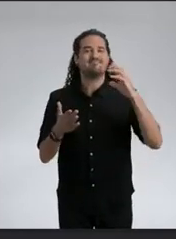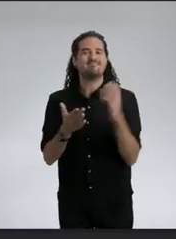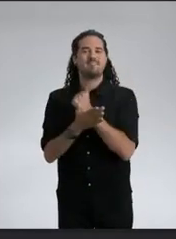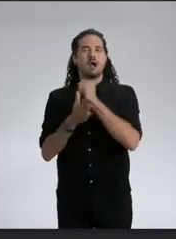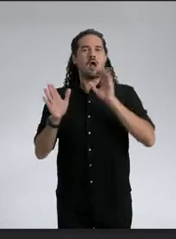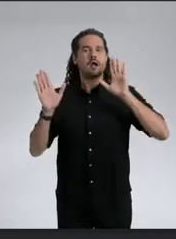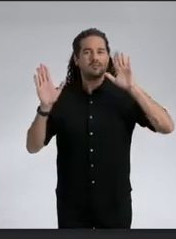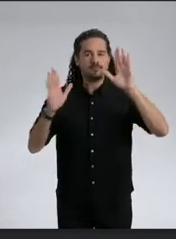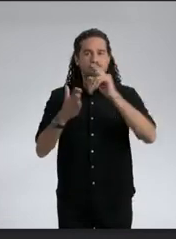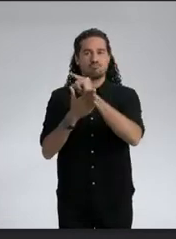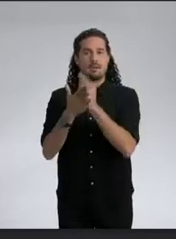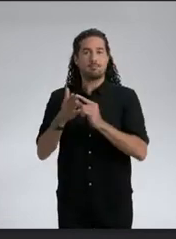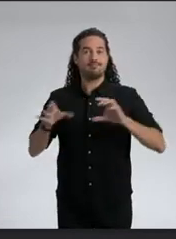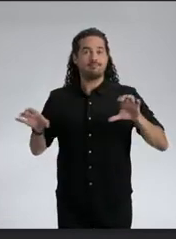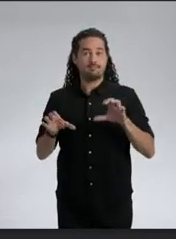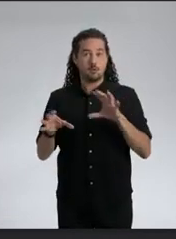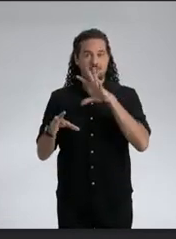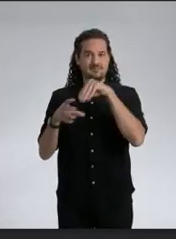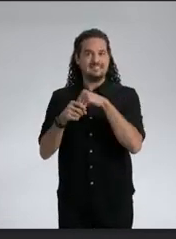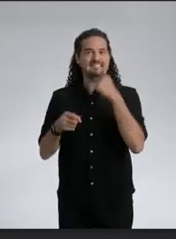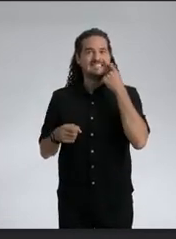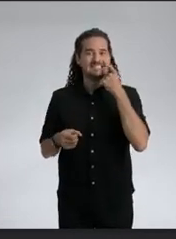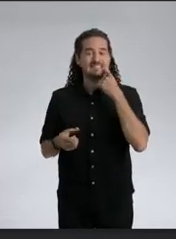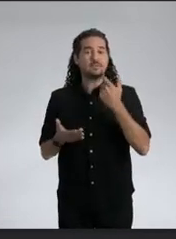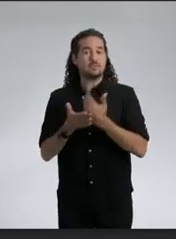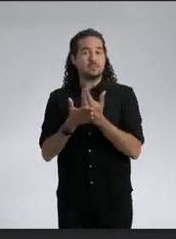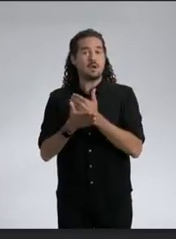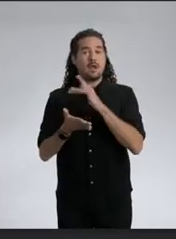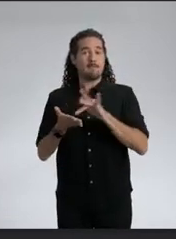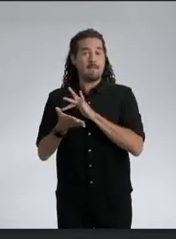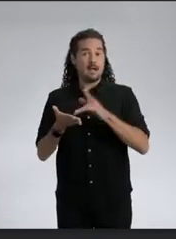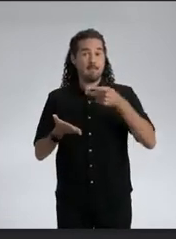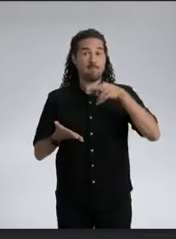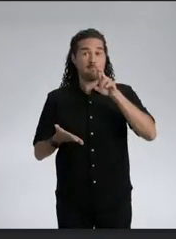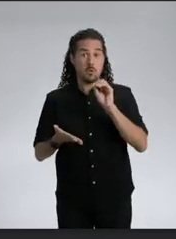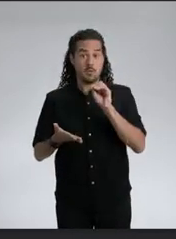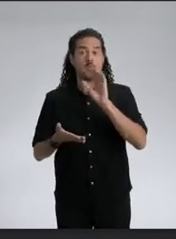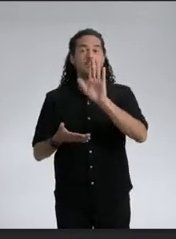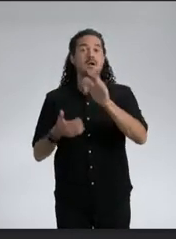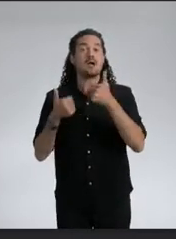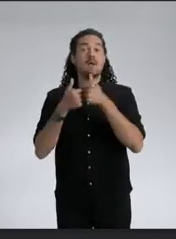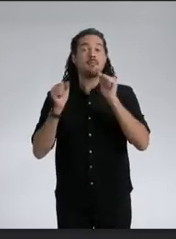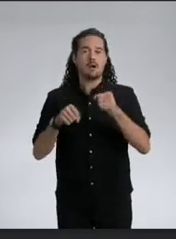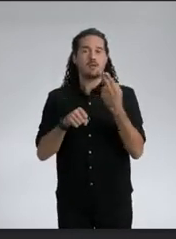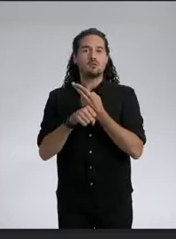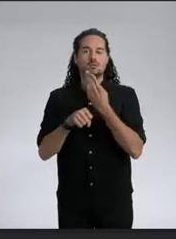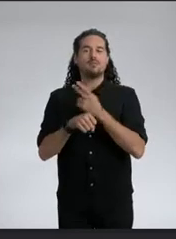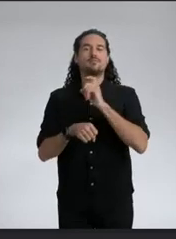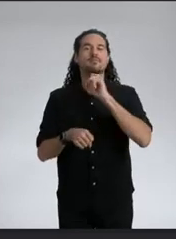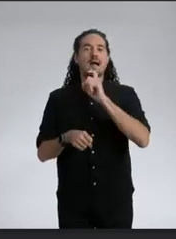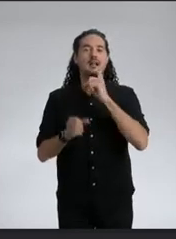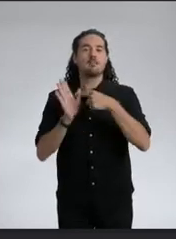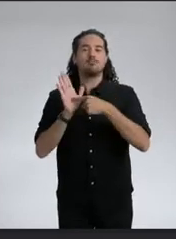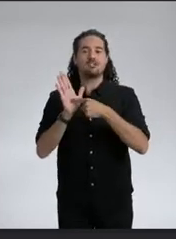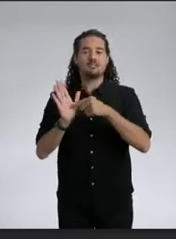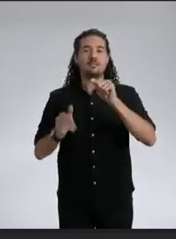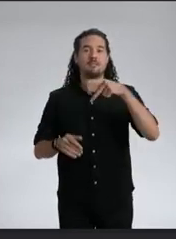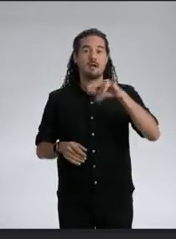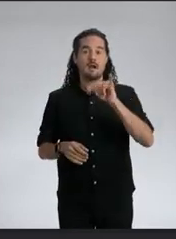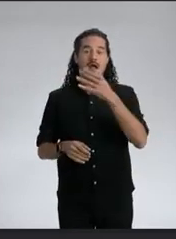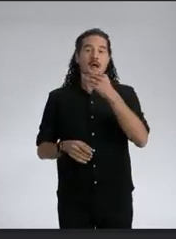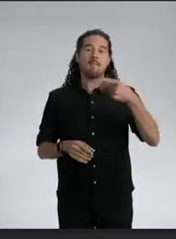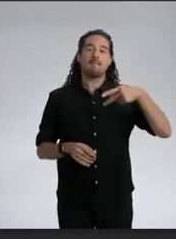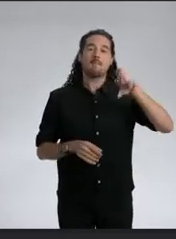of the latest iPad Pro, your game can use the Metal Presentation Time API and the ProMotion display to dynamically adapt your app's frame